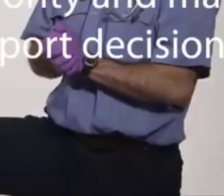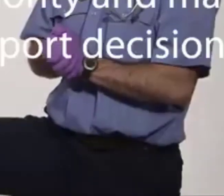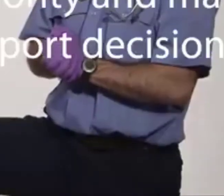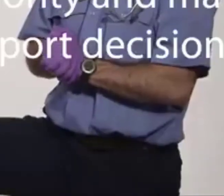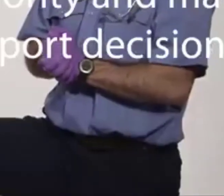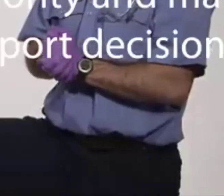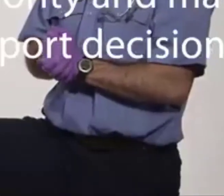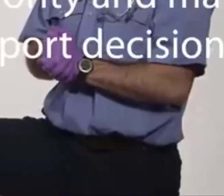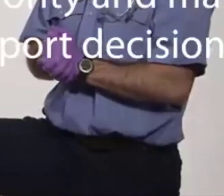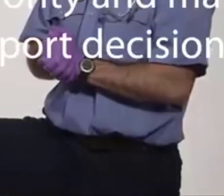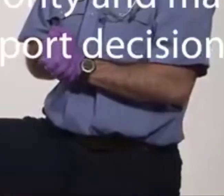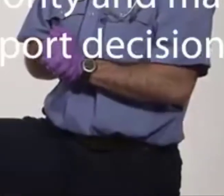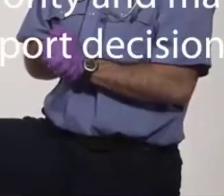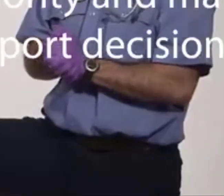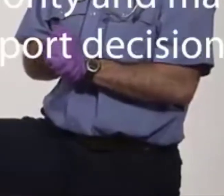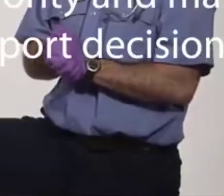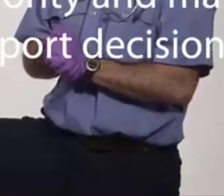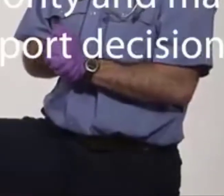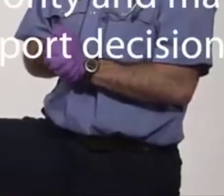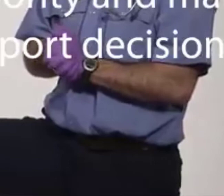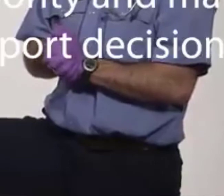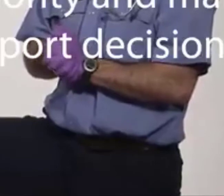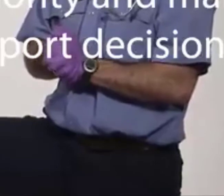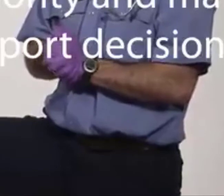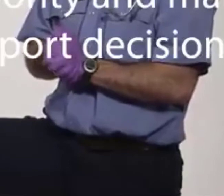So I'm going to go ahead and make this a priority patient.